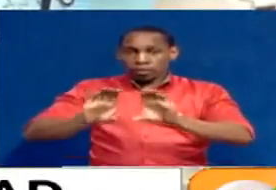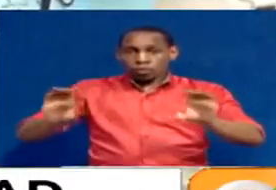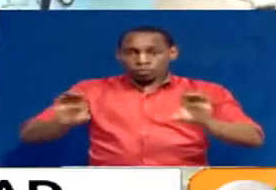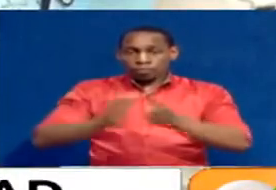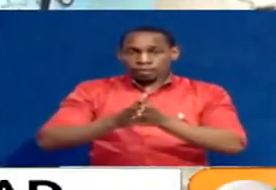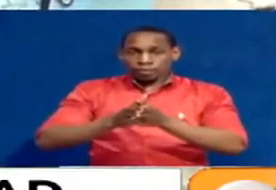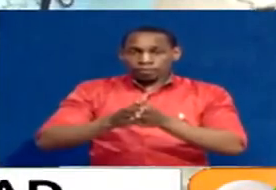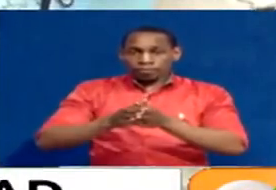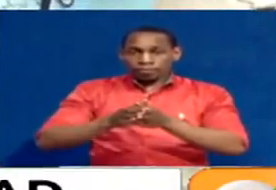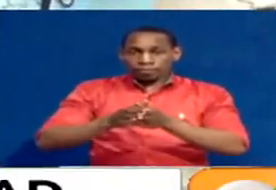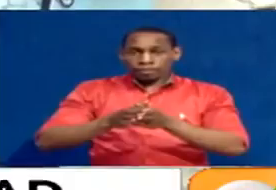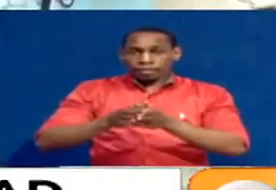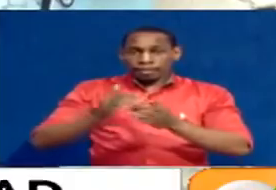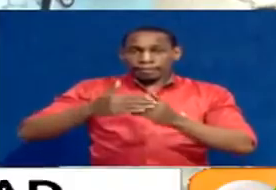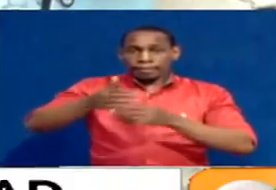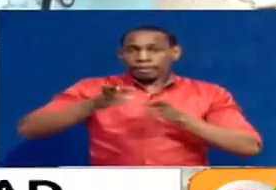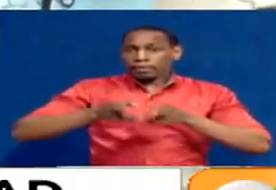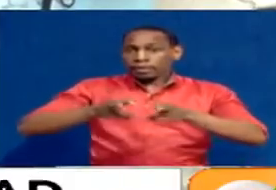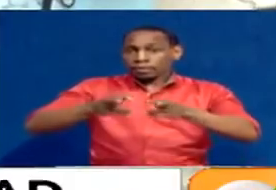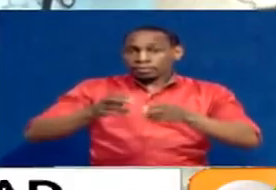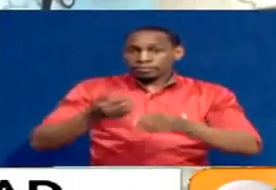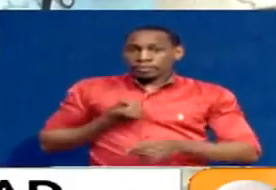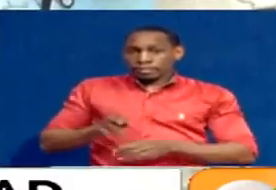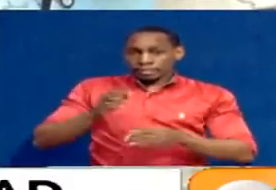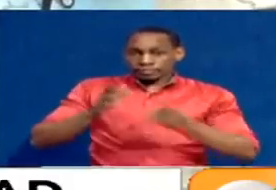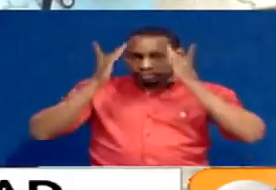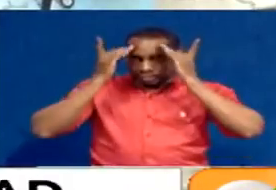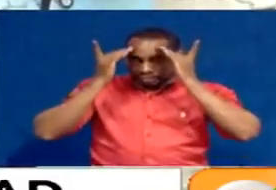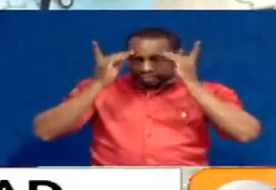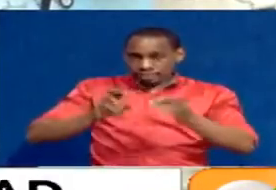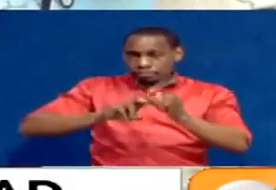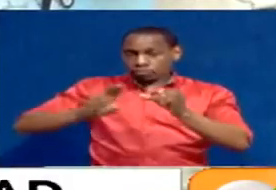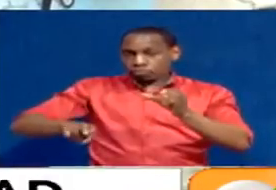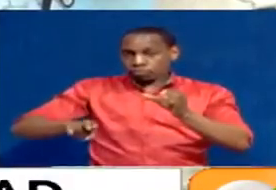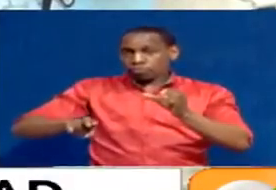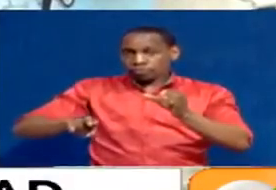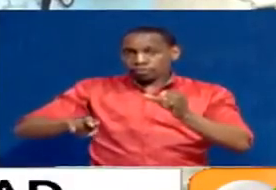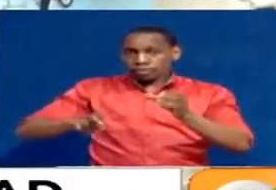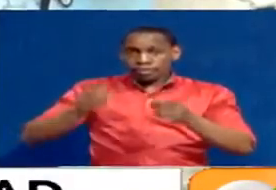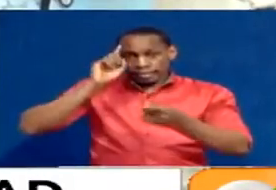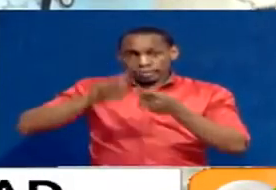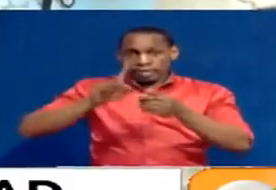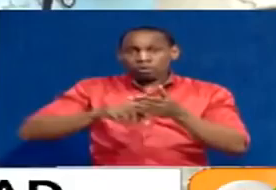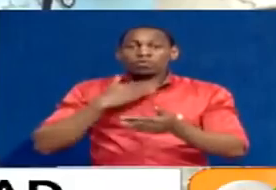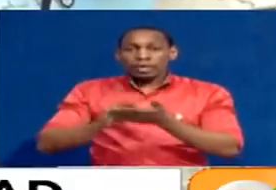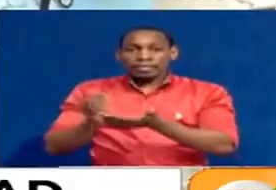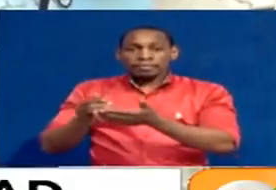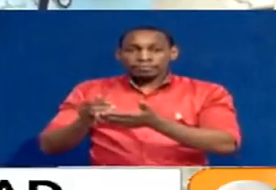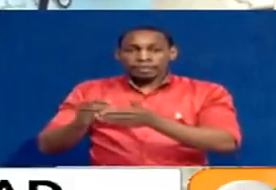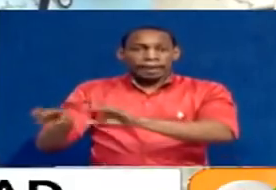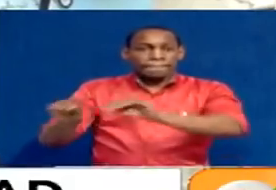the road, and she decided to disembark with the view of removing the